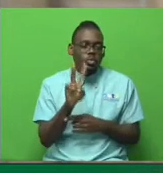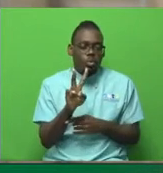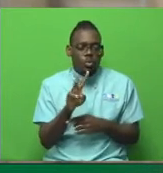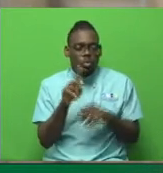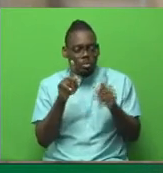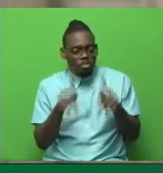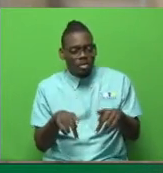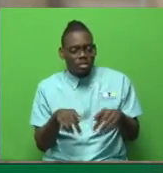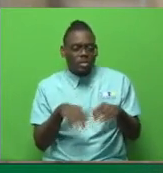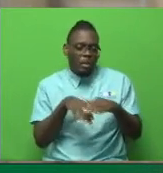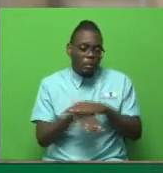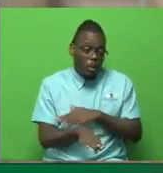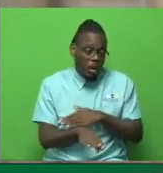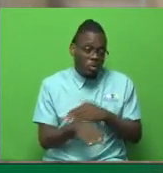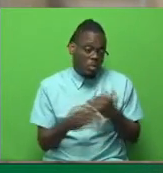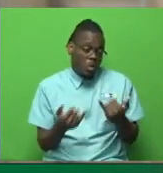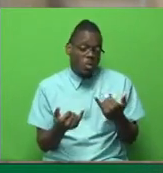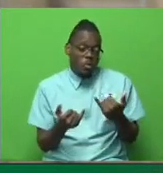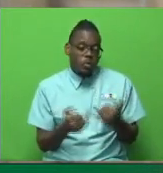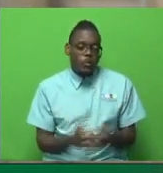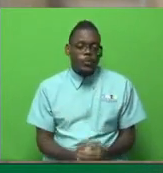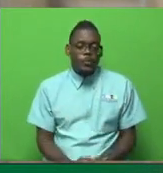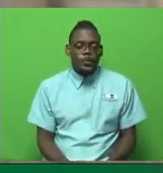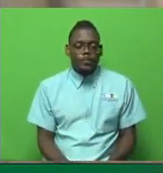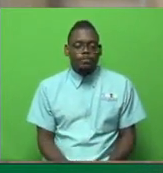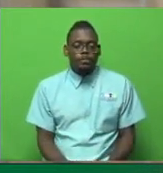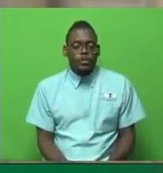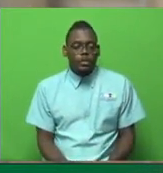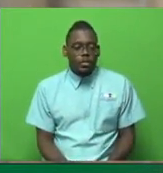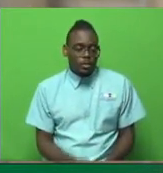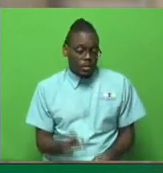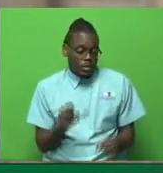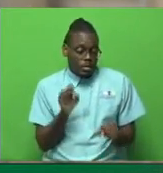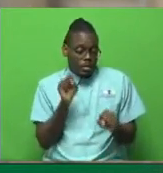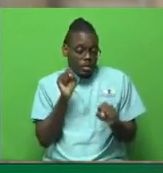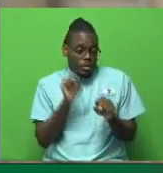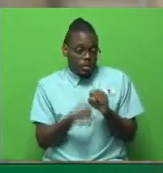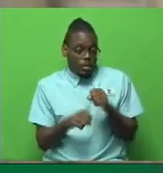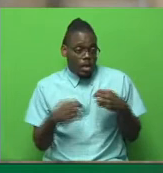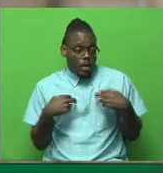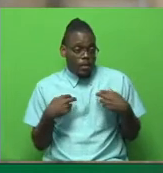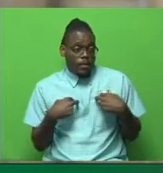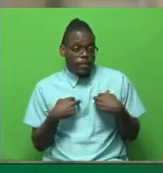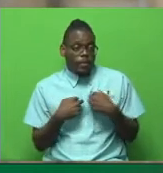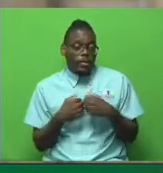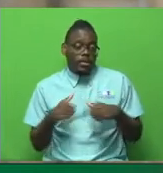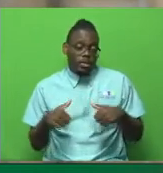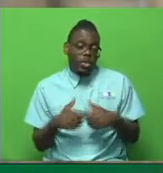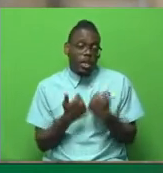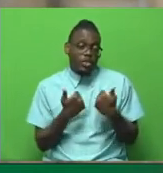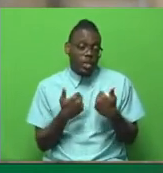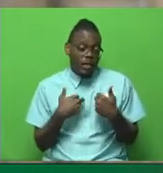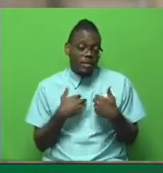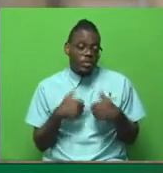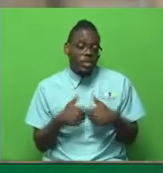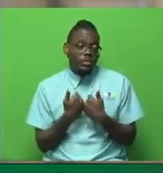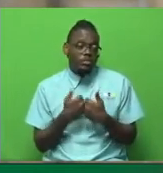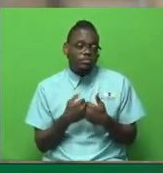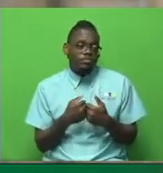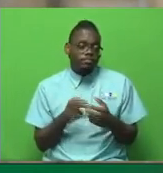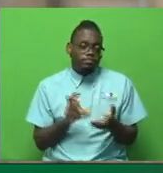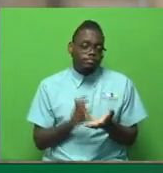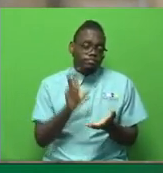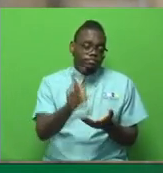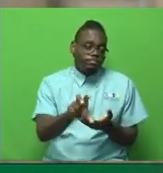replacing ourselves and this has caused a challenge to our NIS fund and this is why